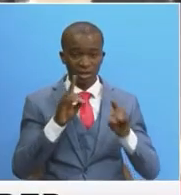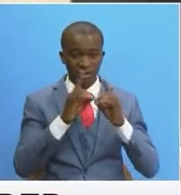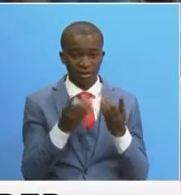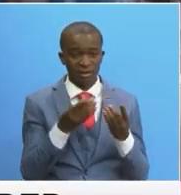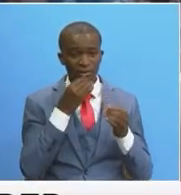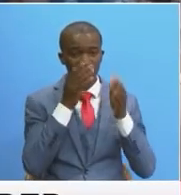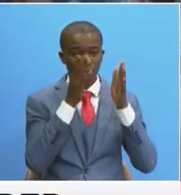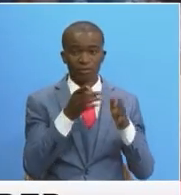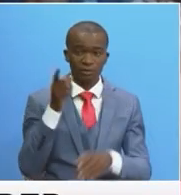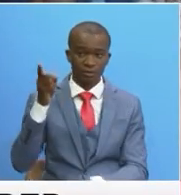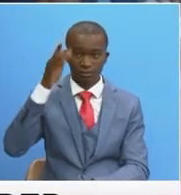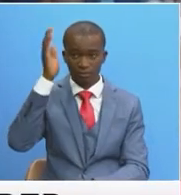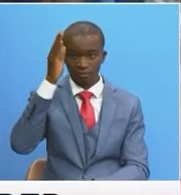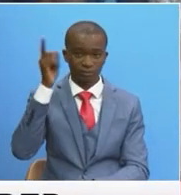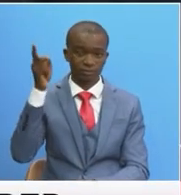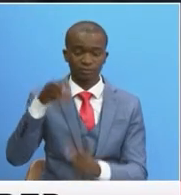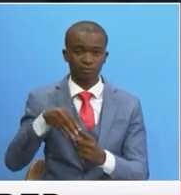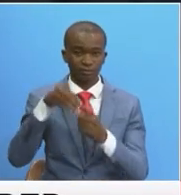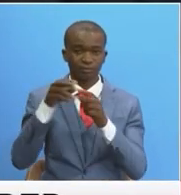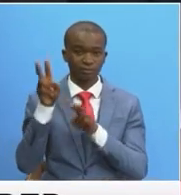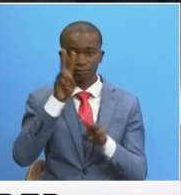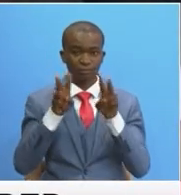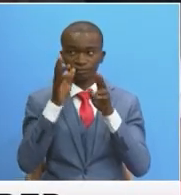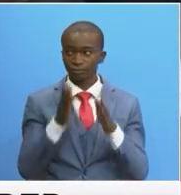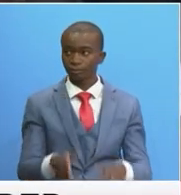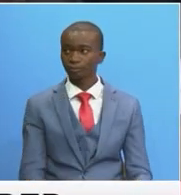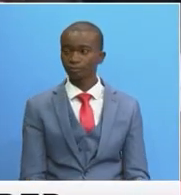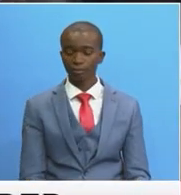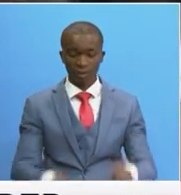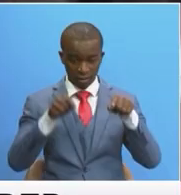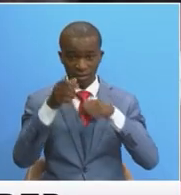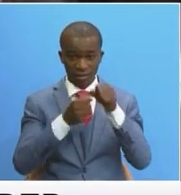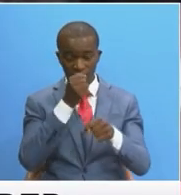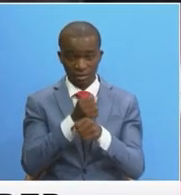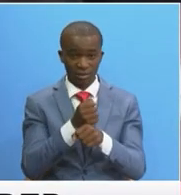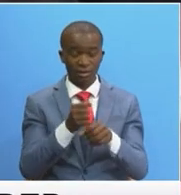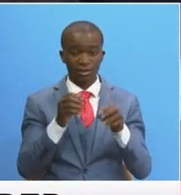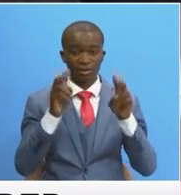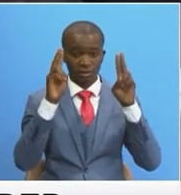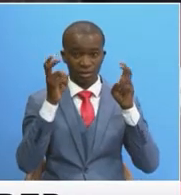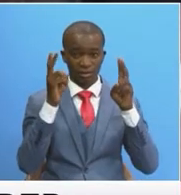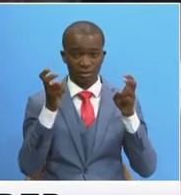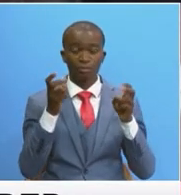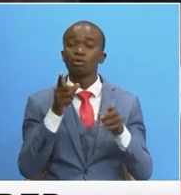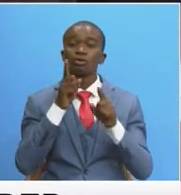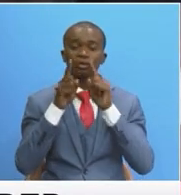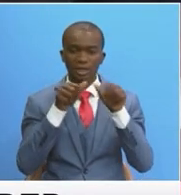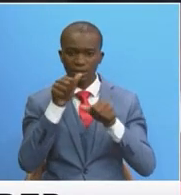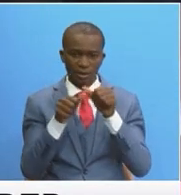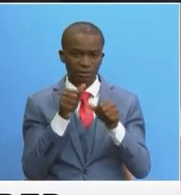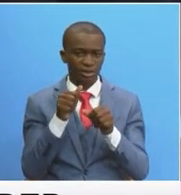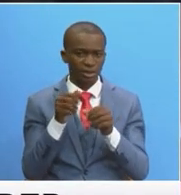commissioner graced the occasion as the guest of honor. No wonder this year's theme, emphasizing on hearing your